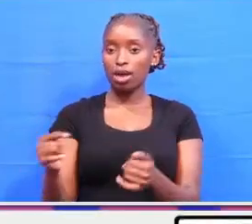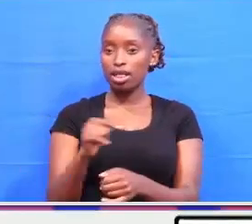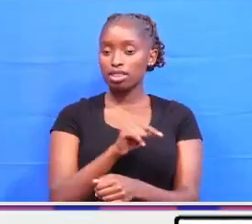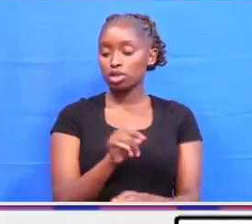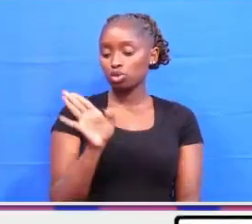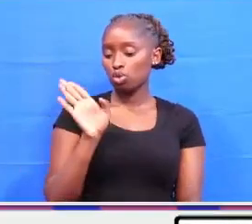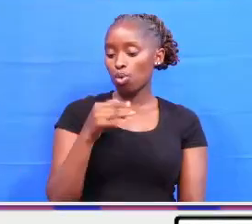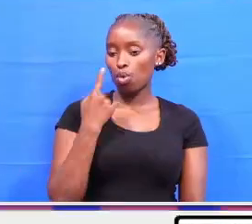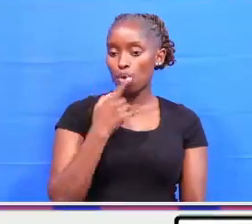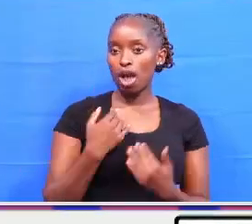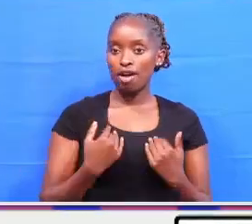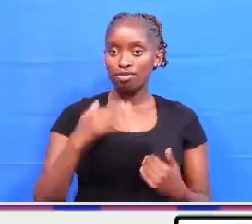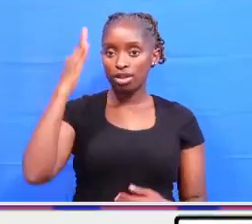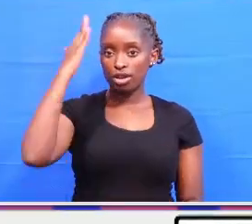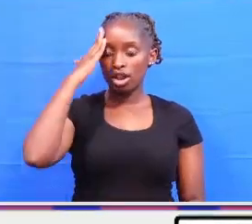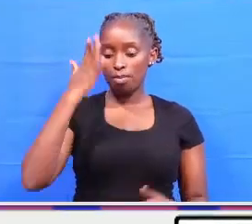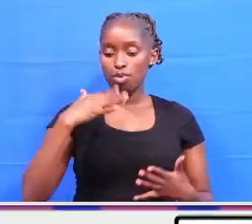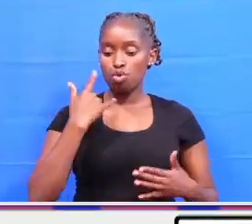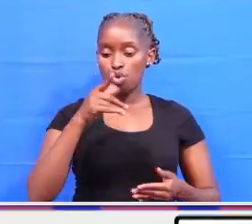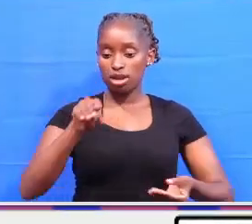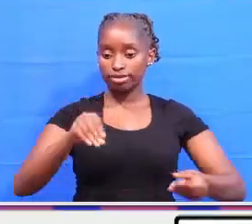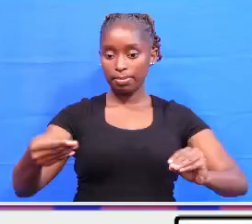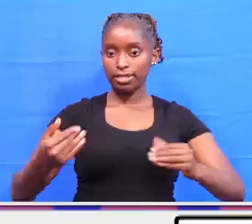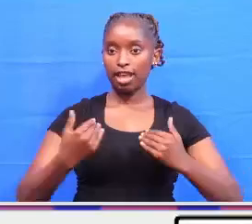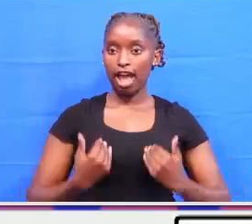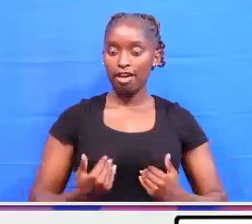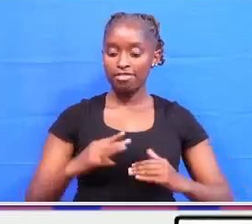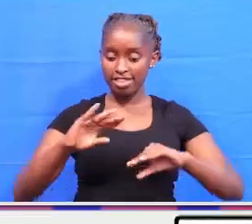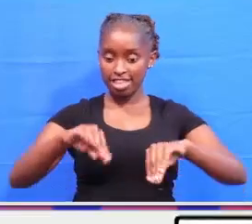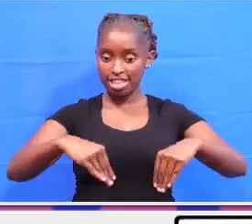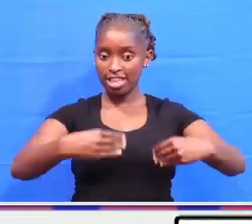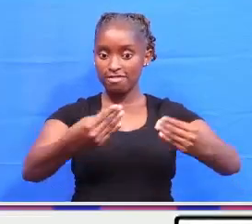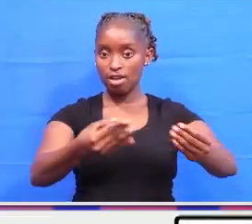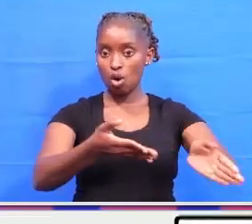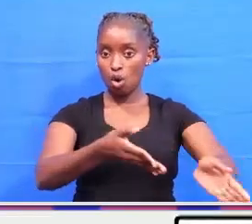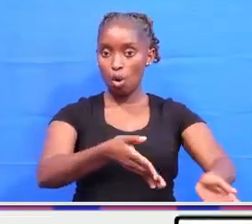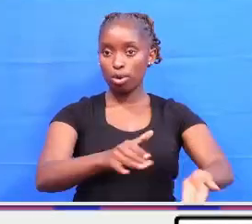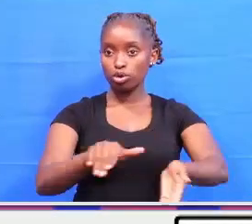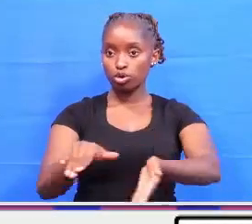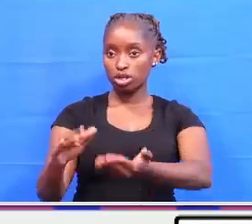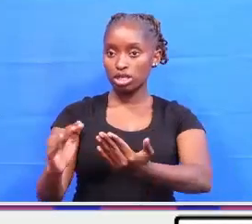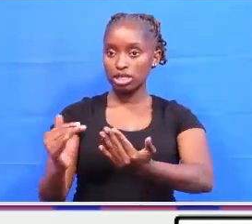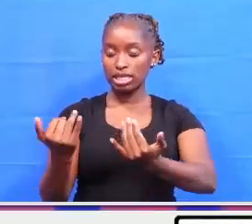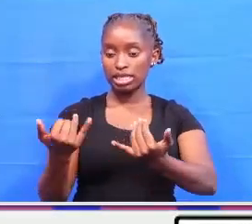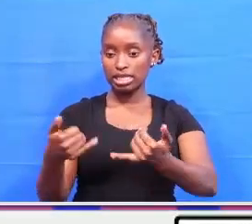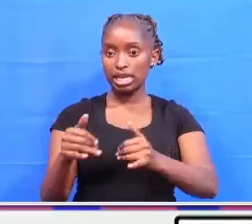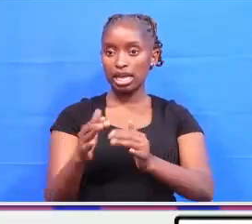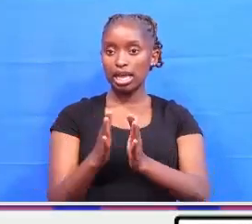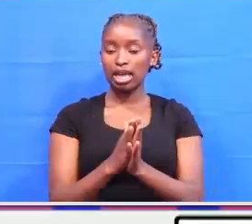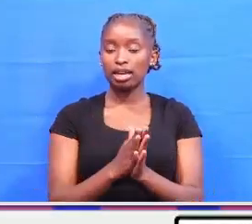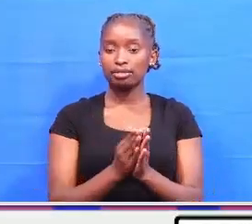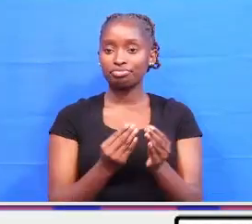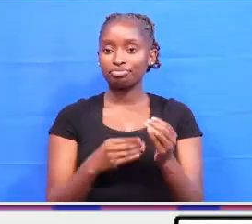women, youth and persons with disability who were given an opportunity to sell to the government.